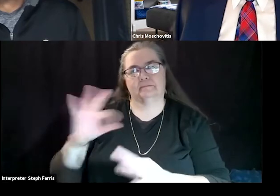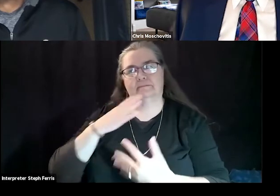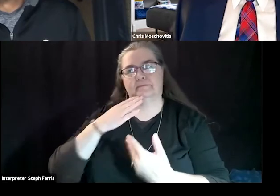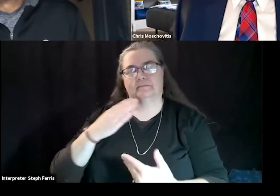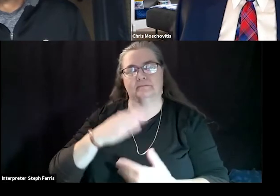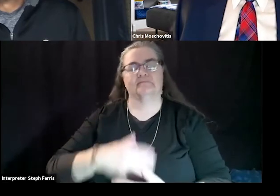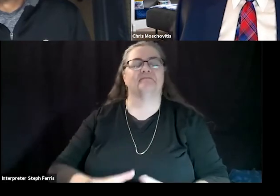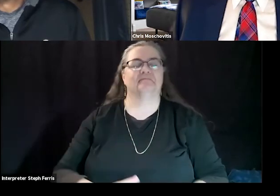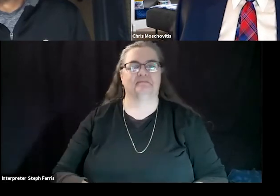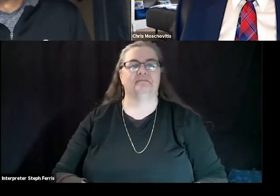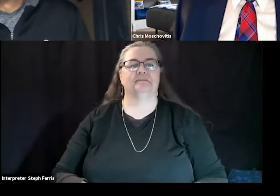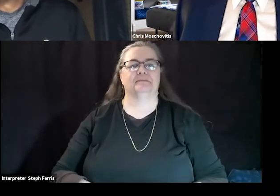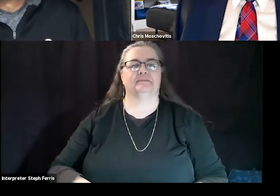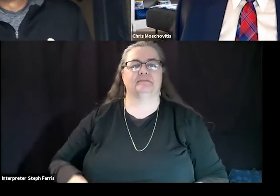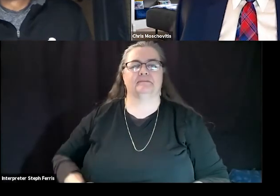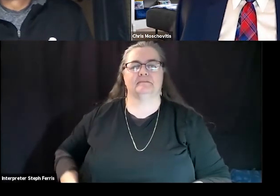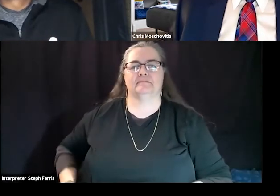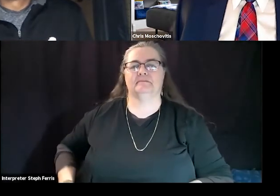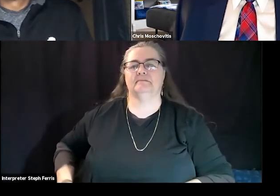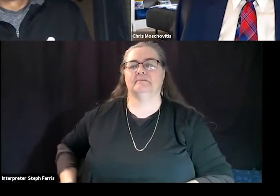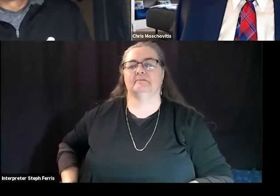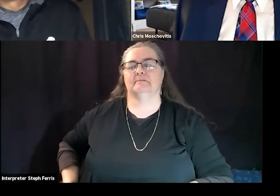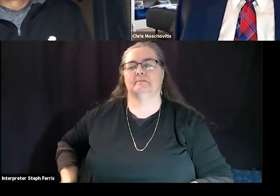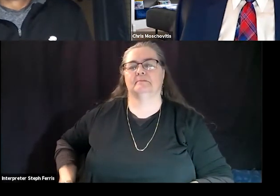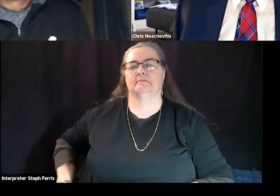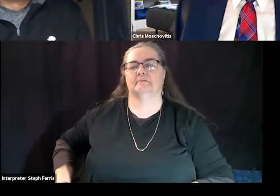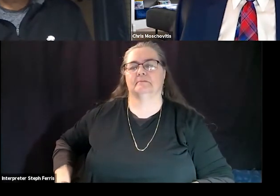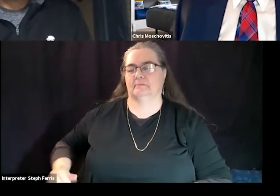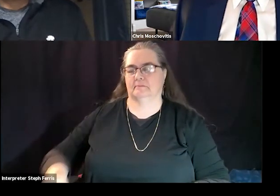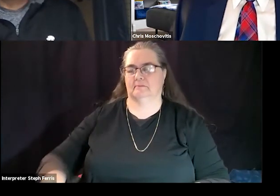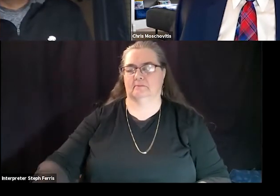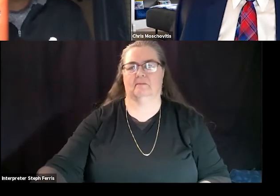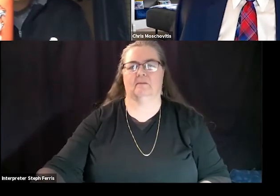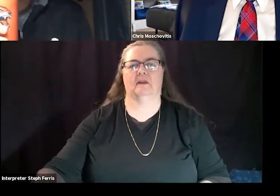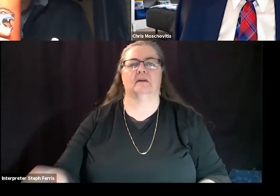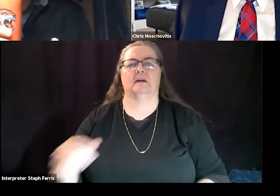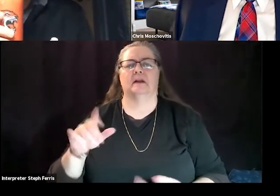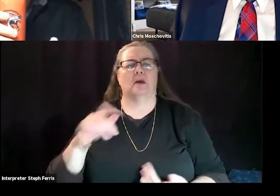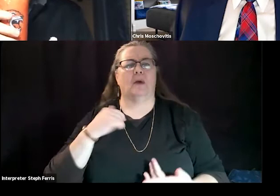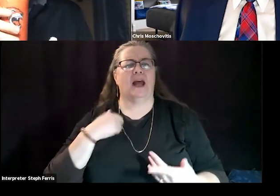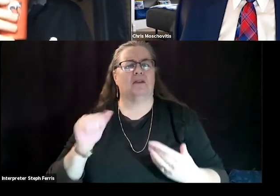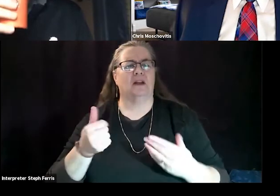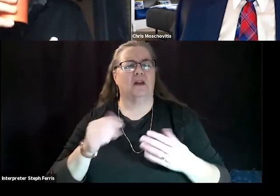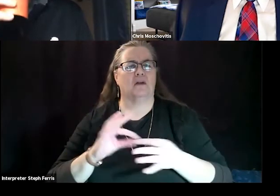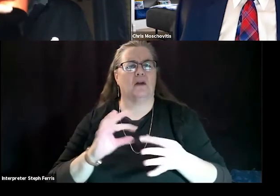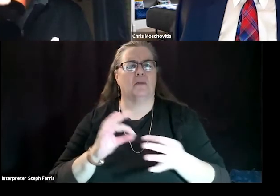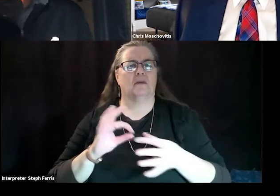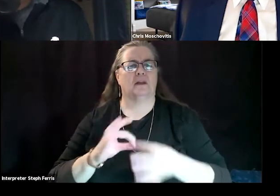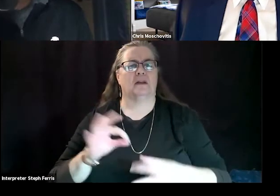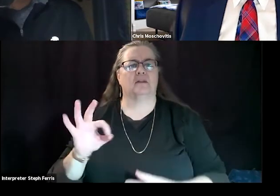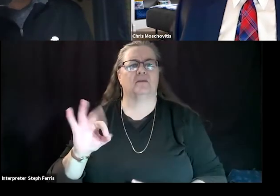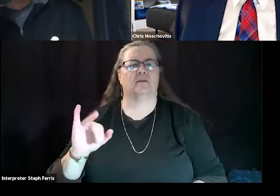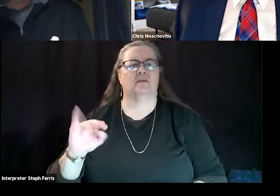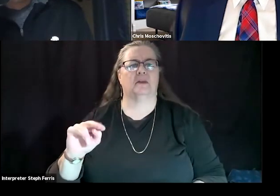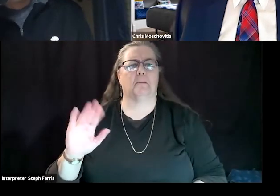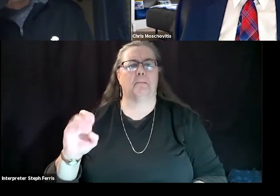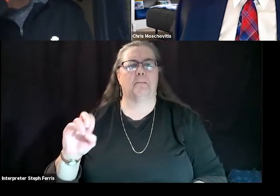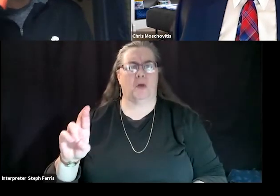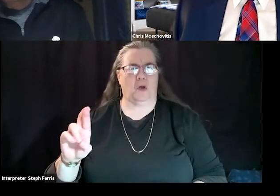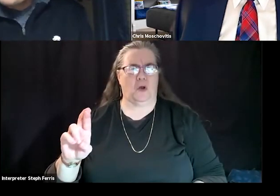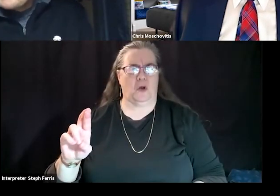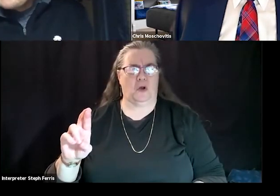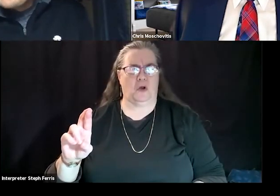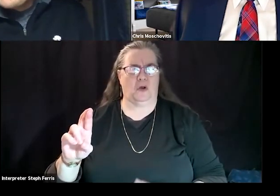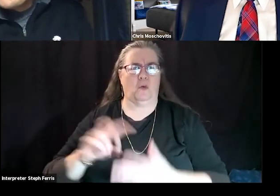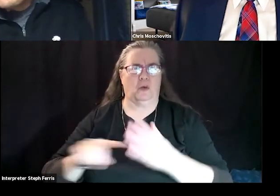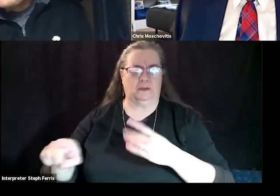or what are the, I want to make sure that I pronounce the names right. Finbar Galvan. What are the greatest